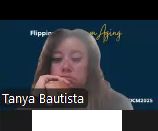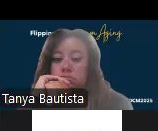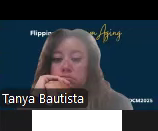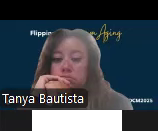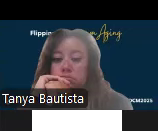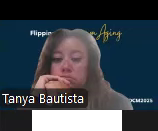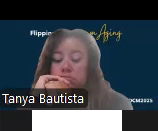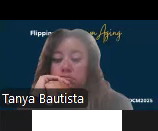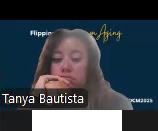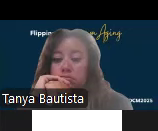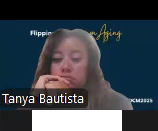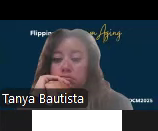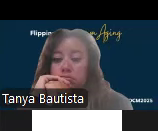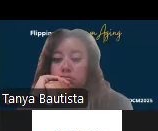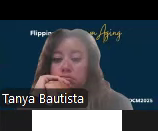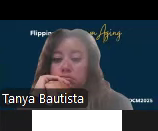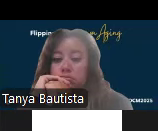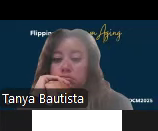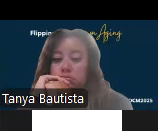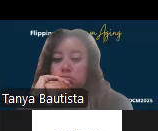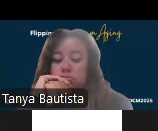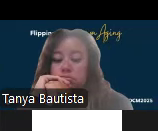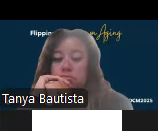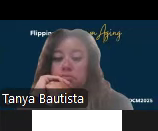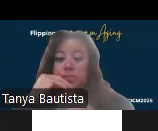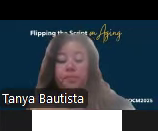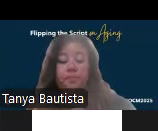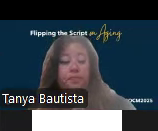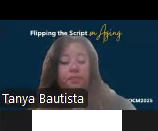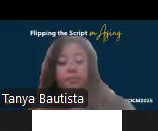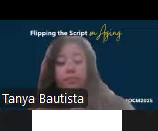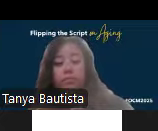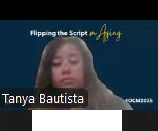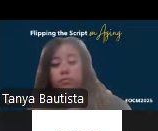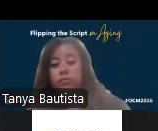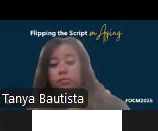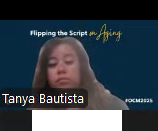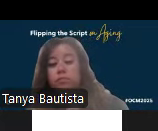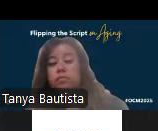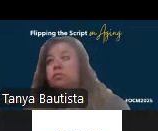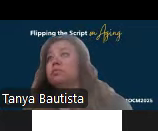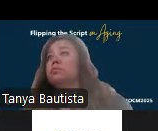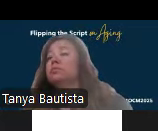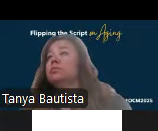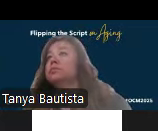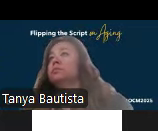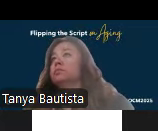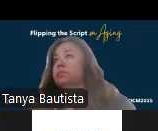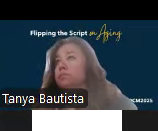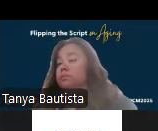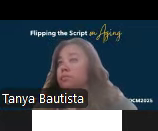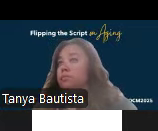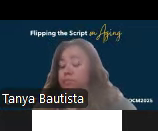flows from the Master Plan for Aging and recommendations that came from the Governor's Task Force on Alzheimer's Disease Prevention